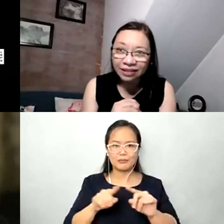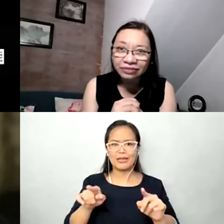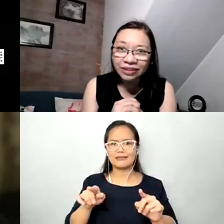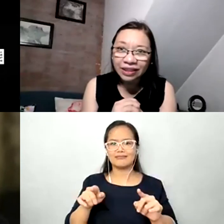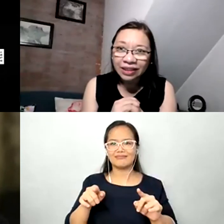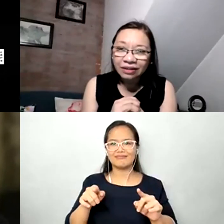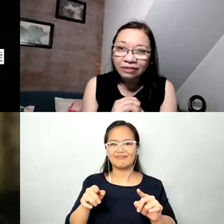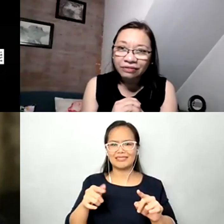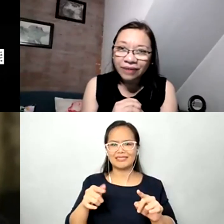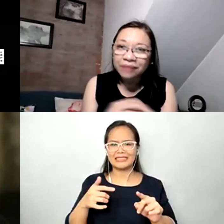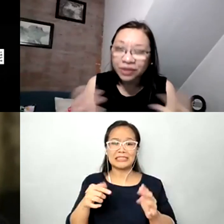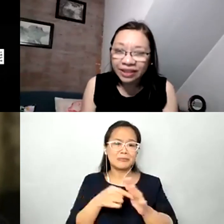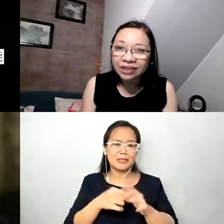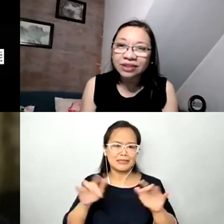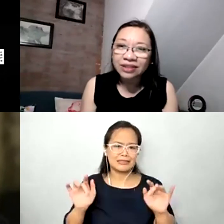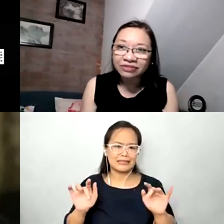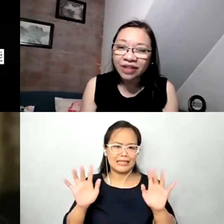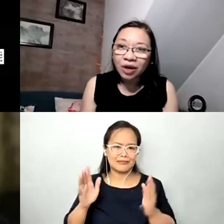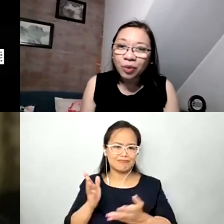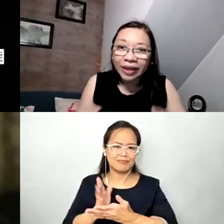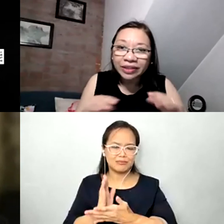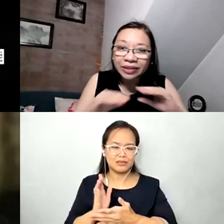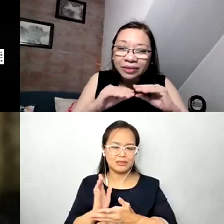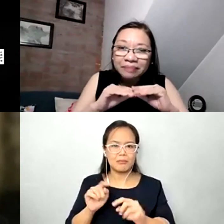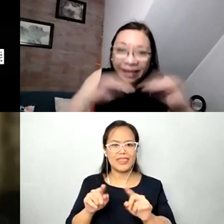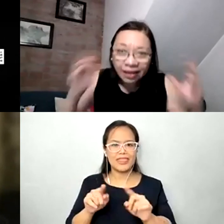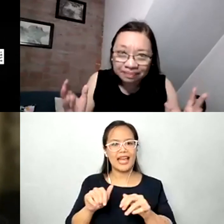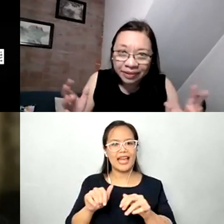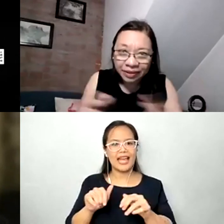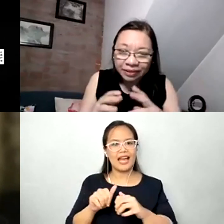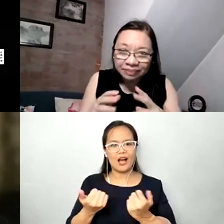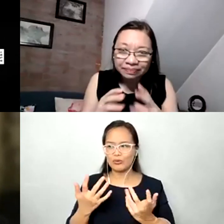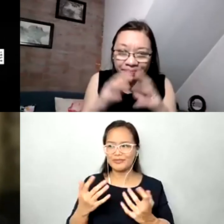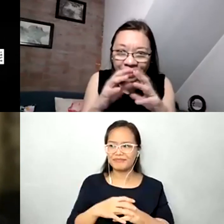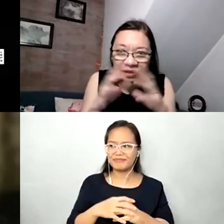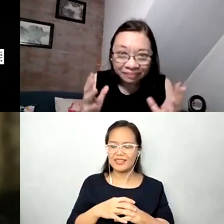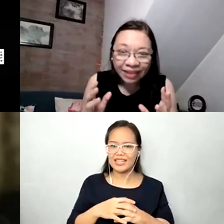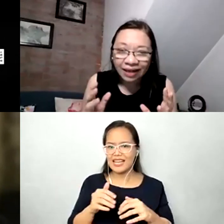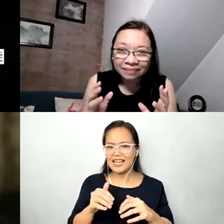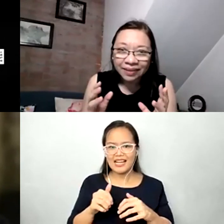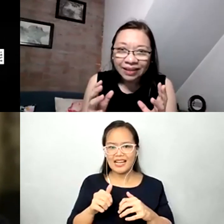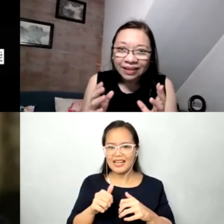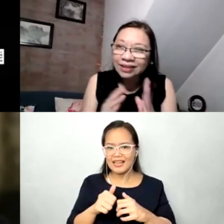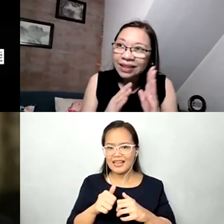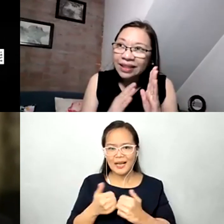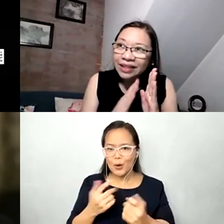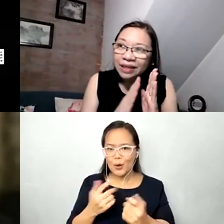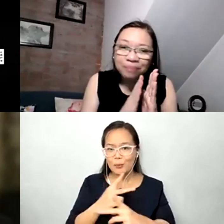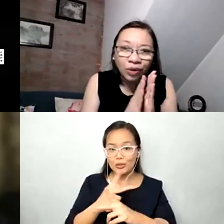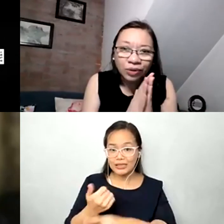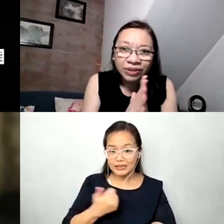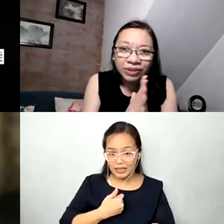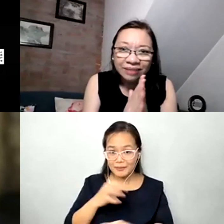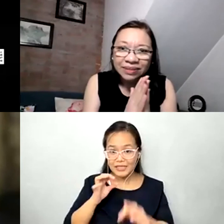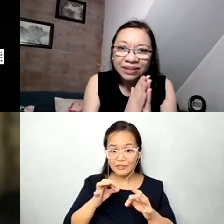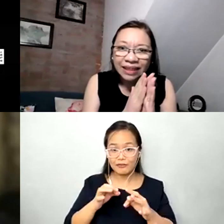yourself and protect yourself when your makeup, your current makeup is really like a